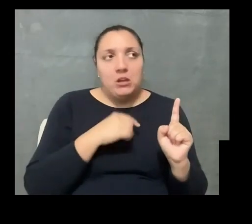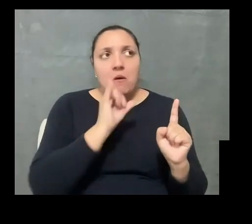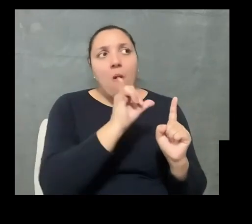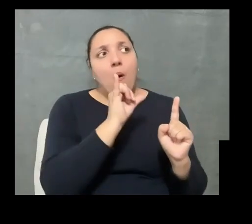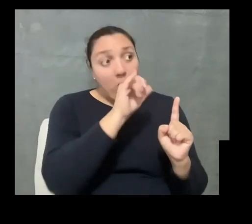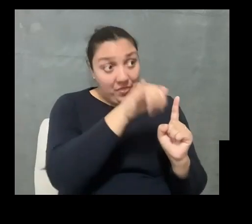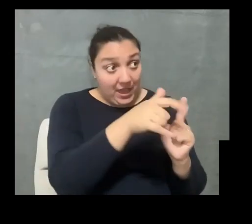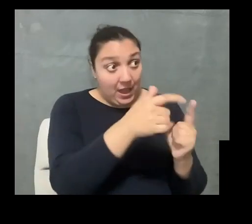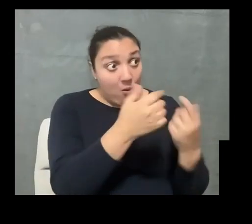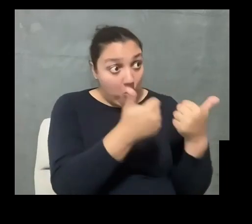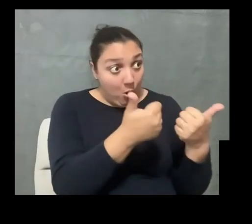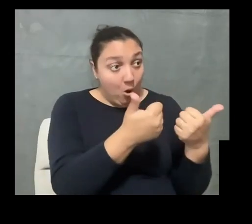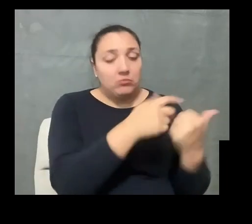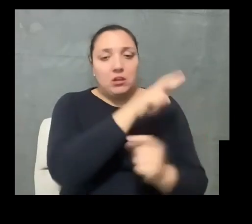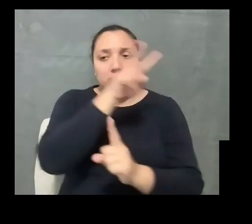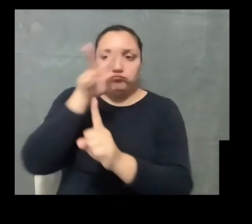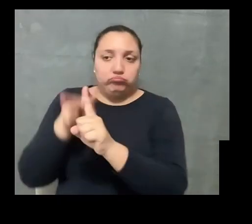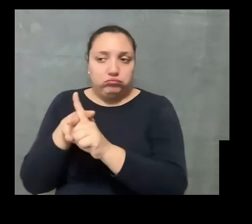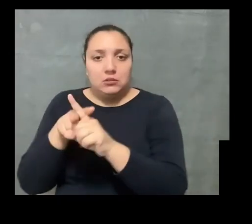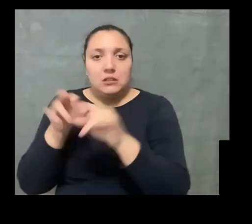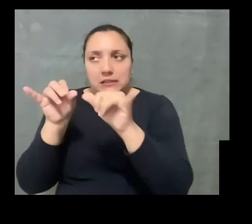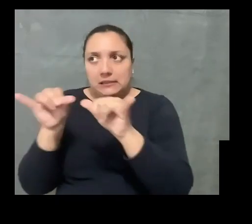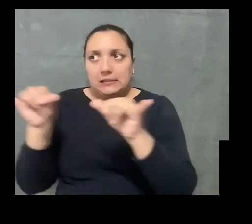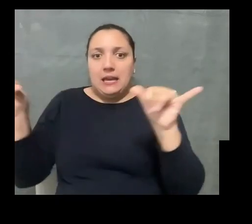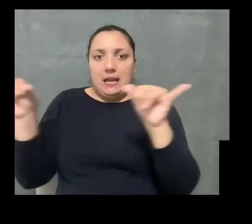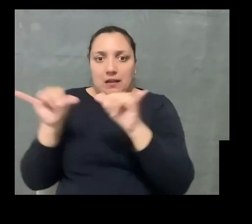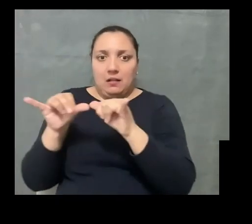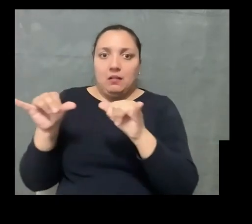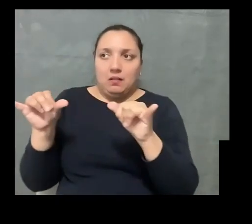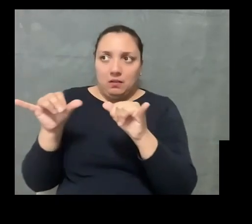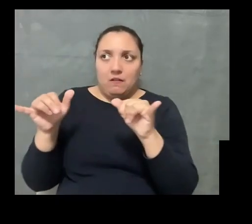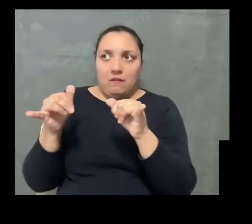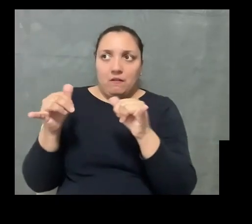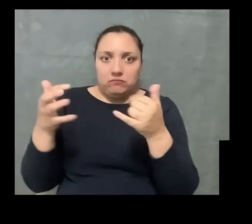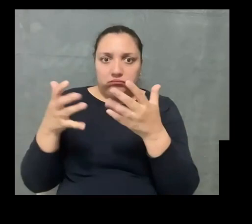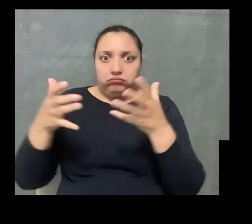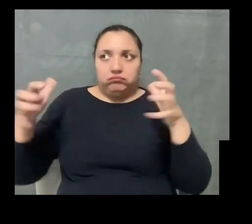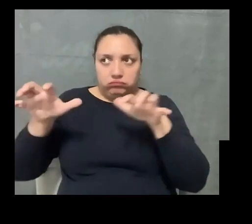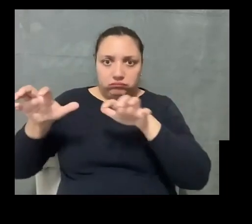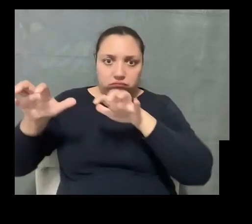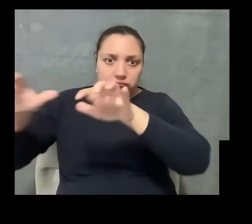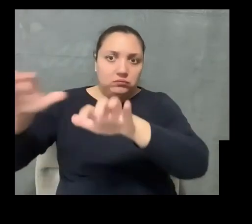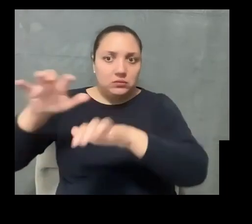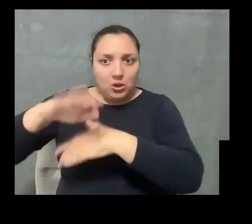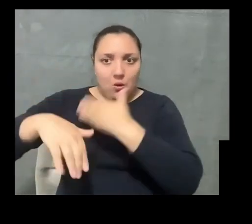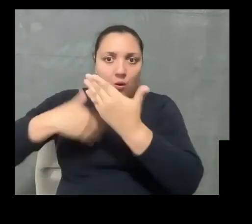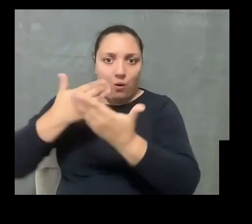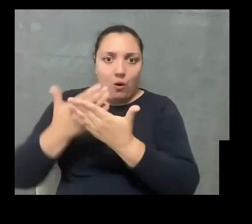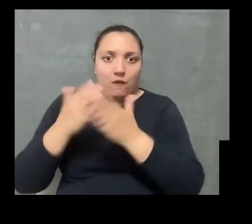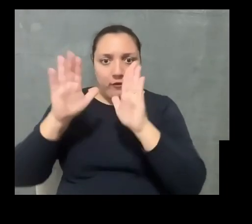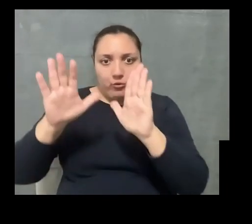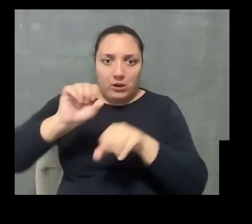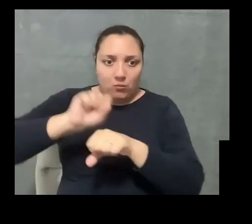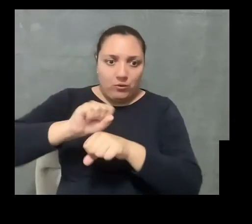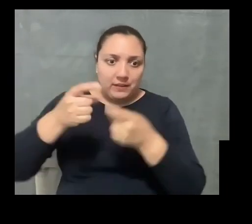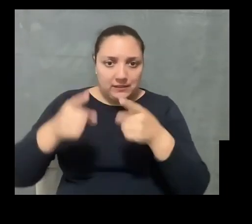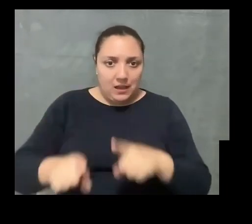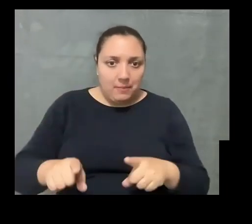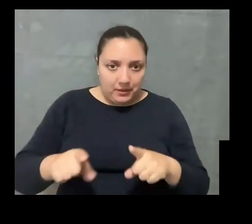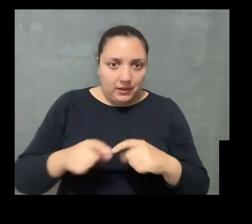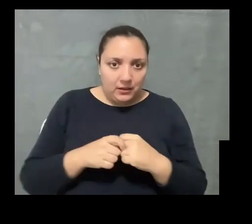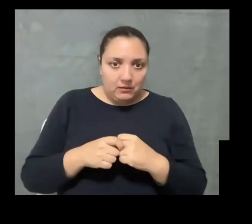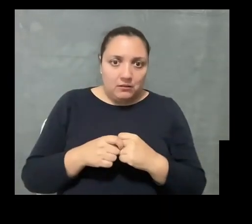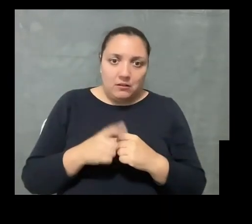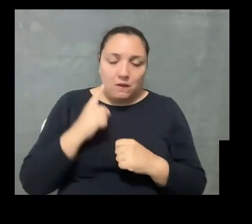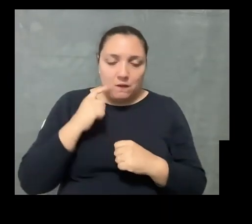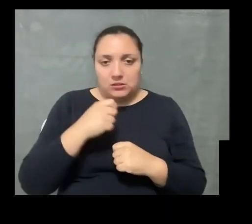resources, finally, to scale the programs that have been working and to really amplify all of your great work that has been going on for